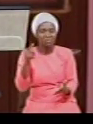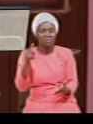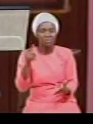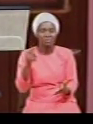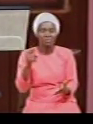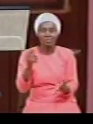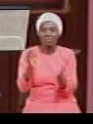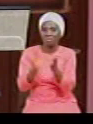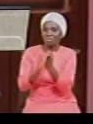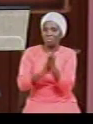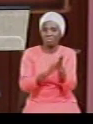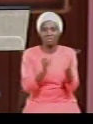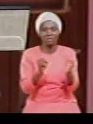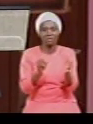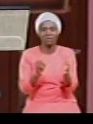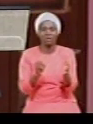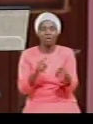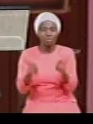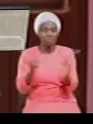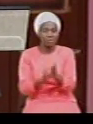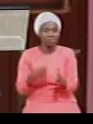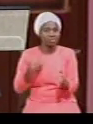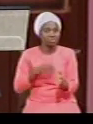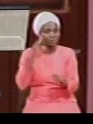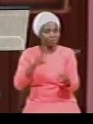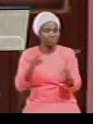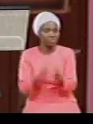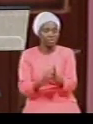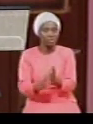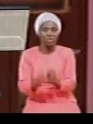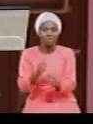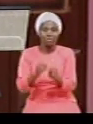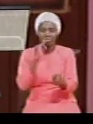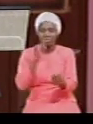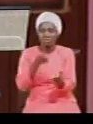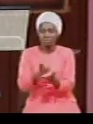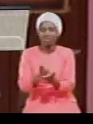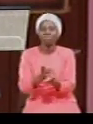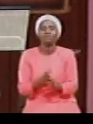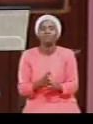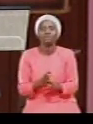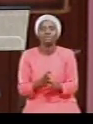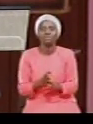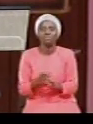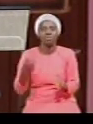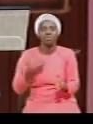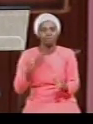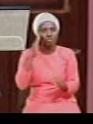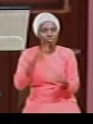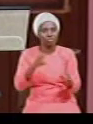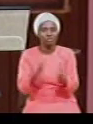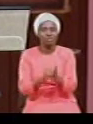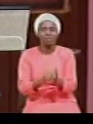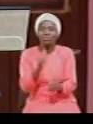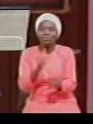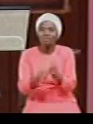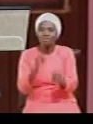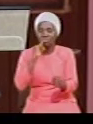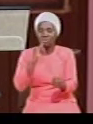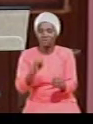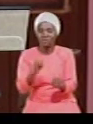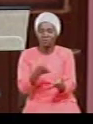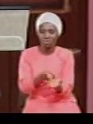that we should do that which is honest. We should do that which